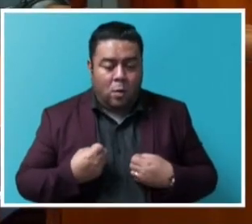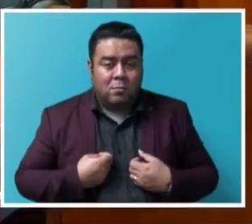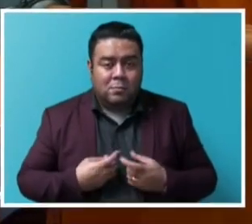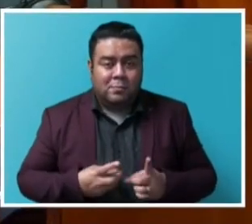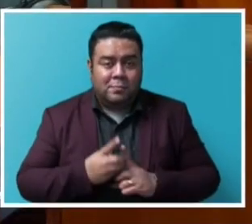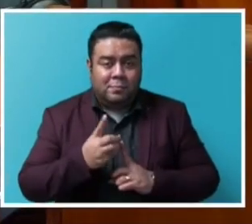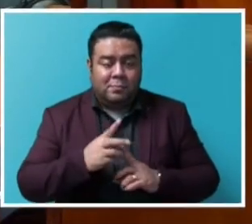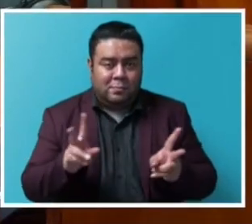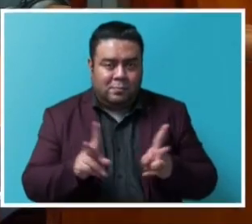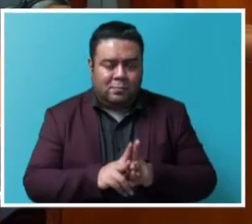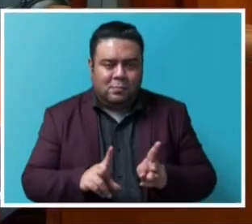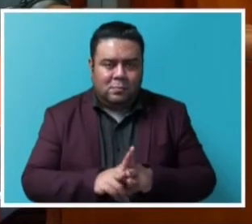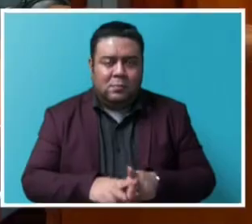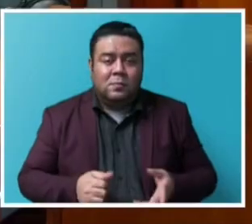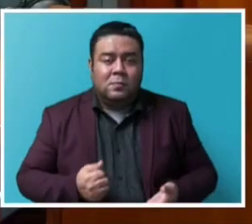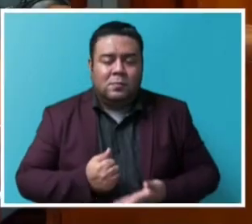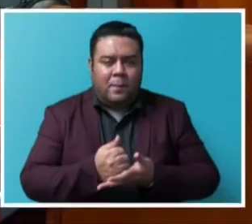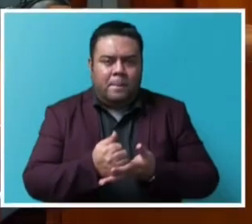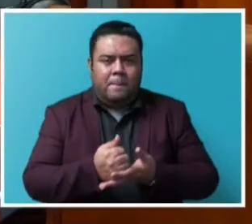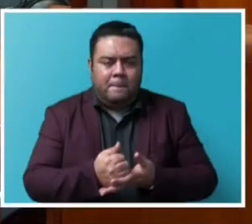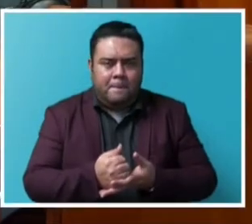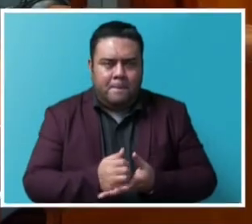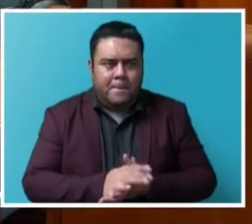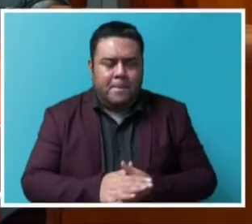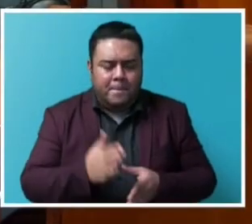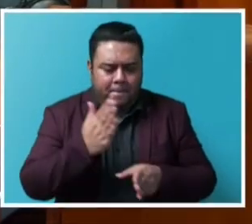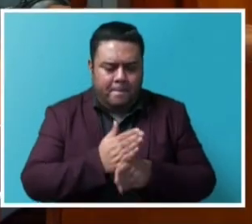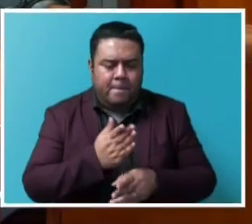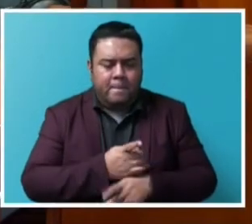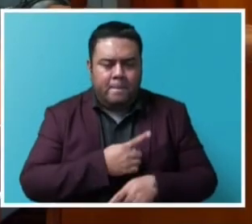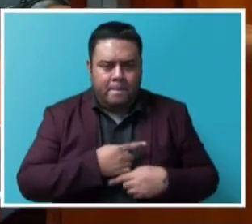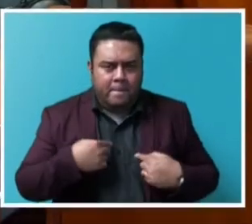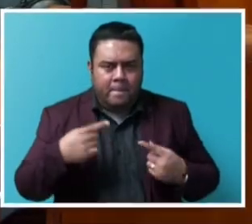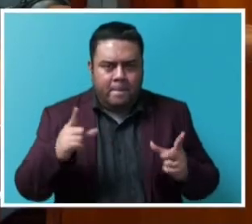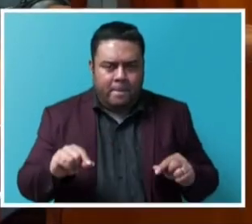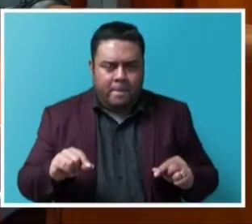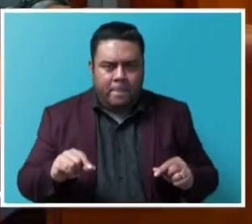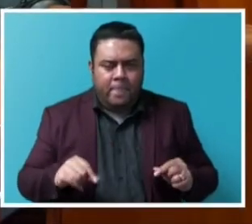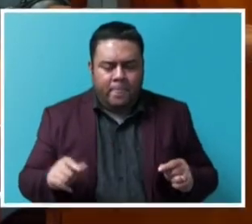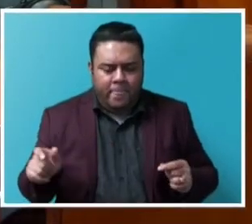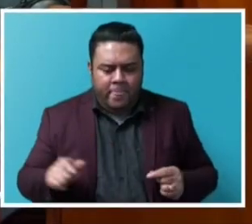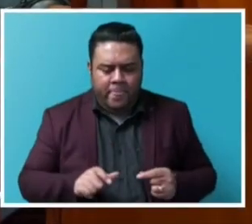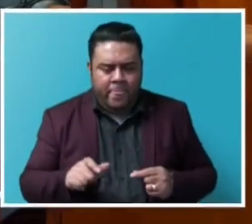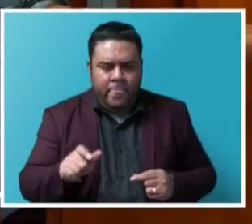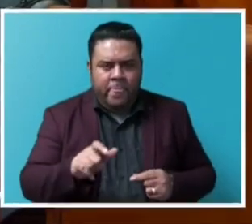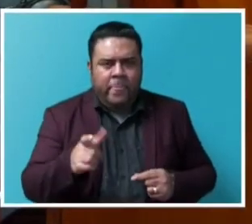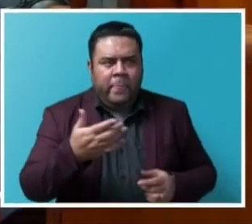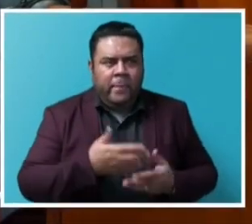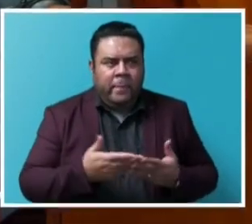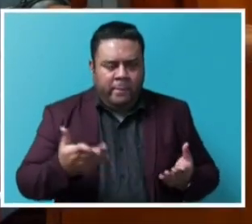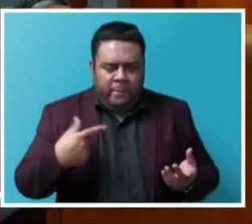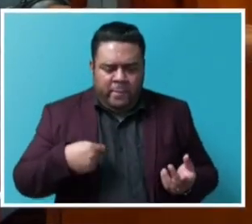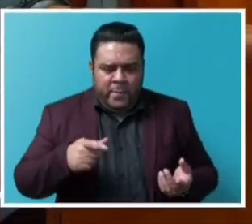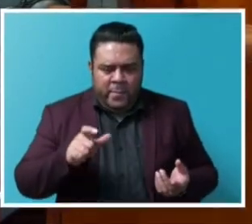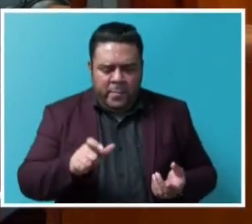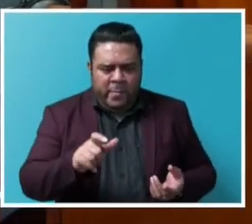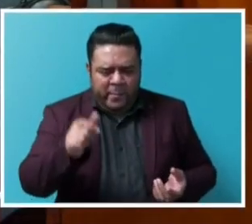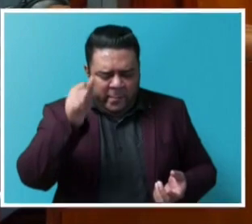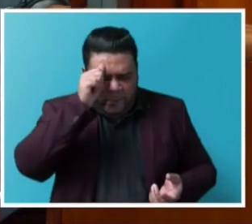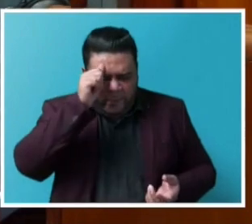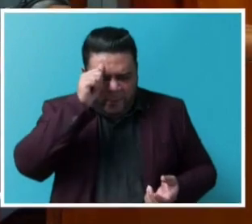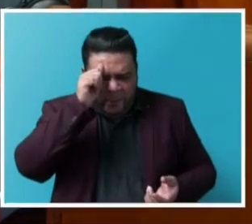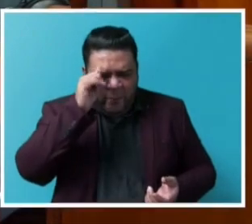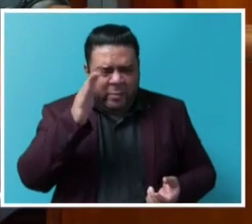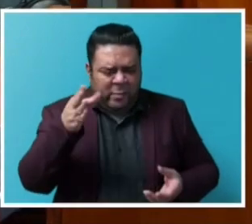whose support is indispensable to the work we do and the path we are now taking. I acknowledge the